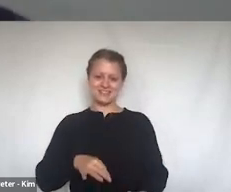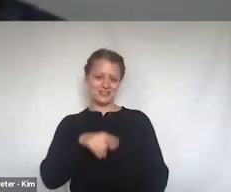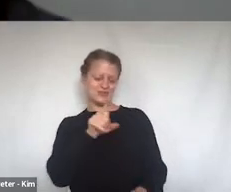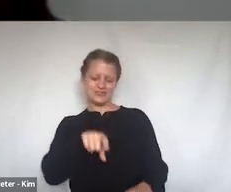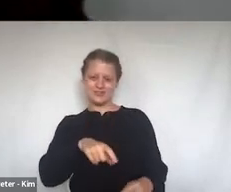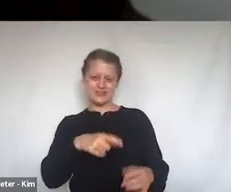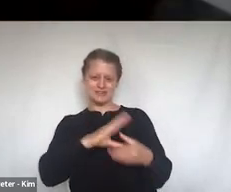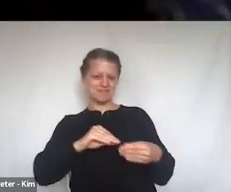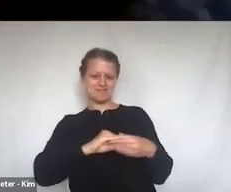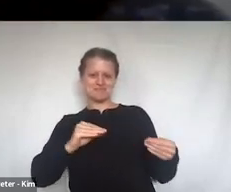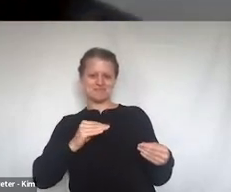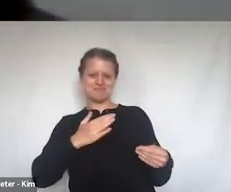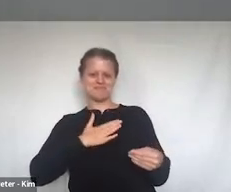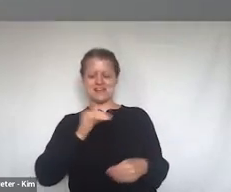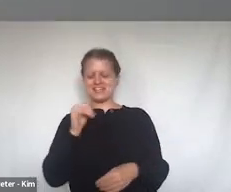resilience sessions for me.